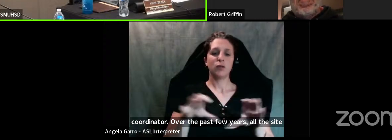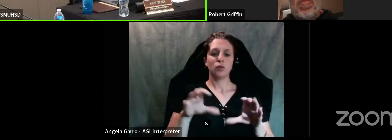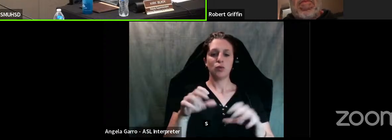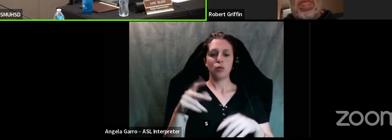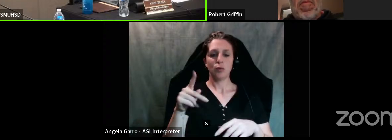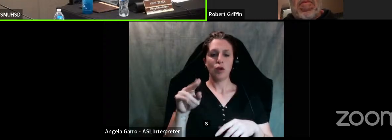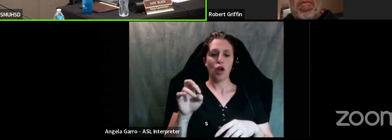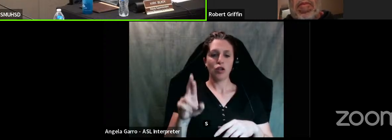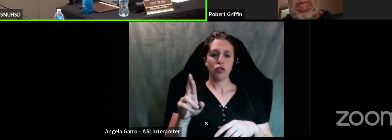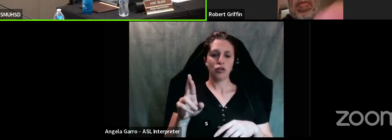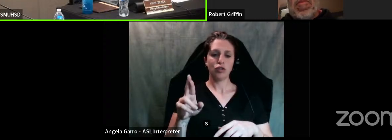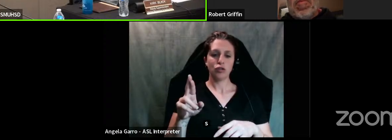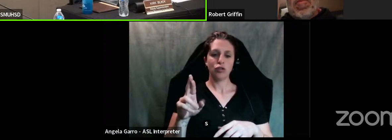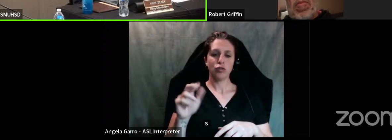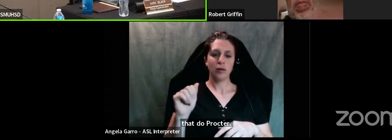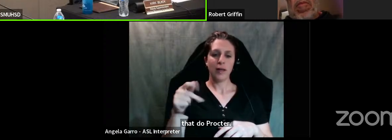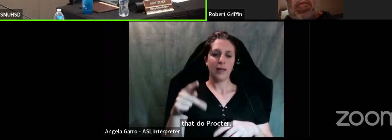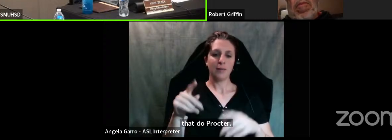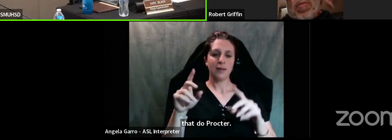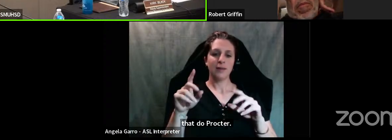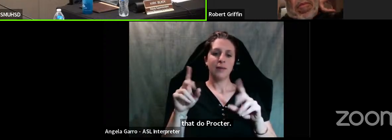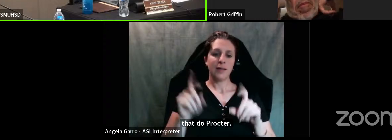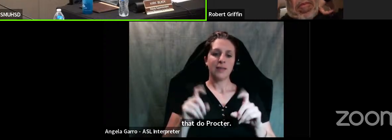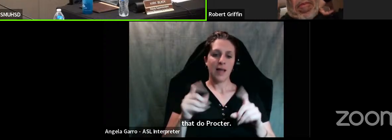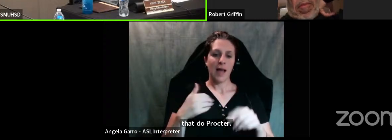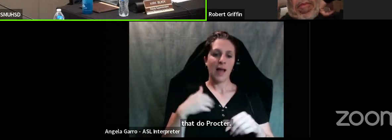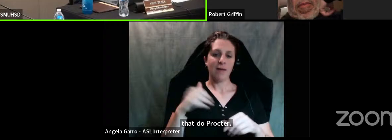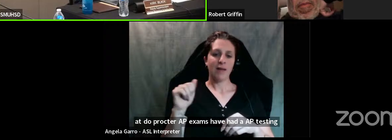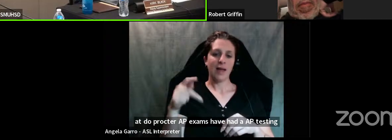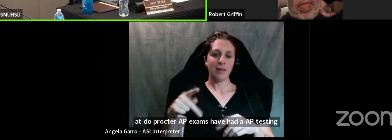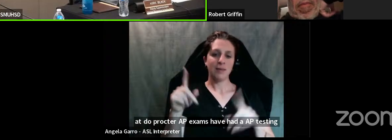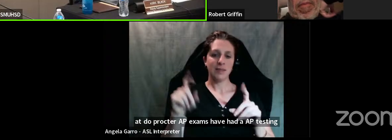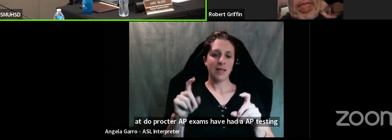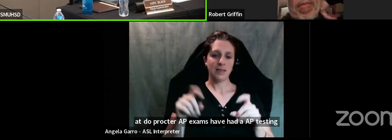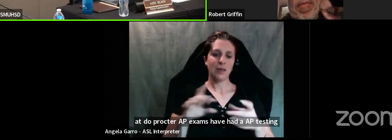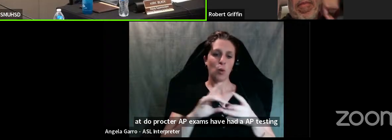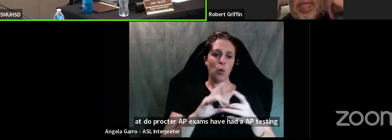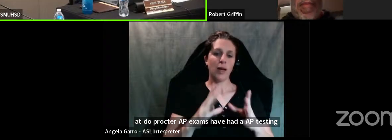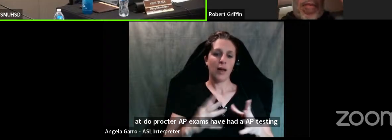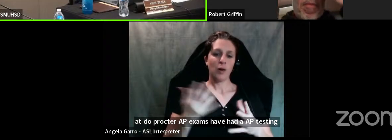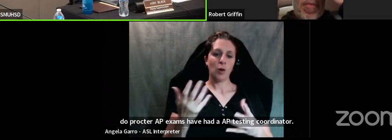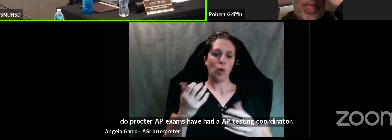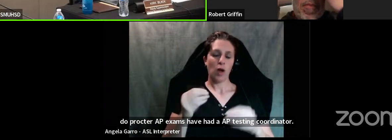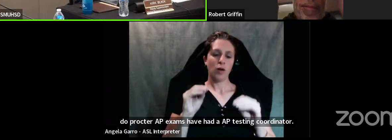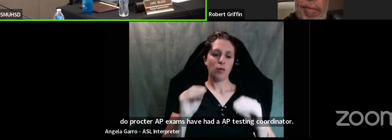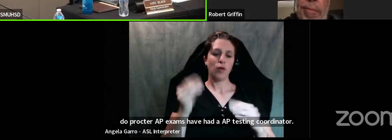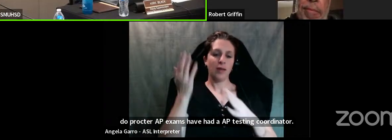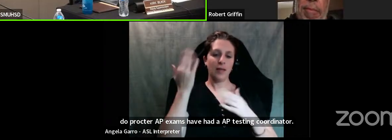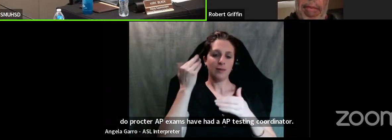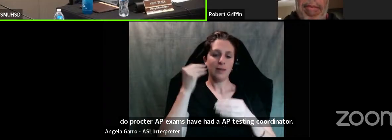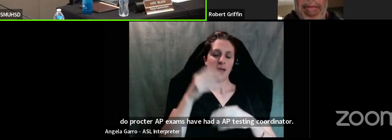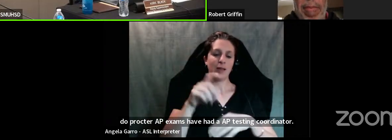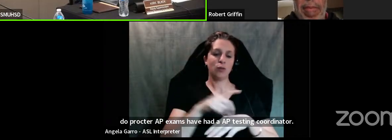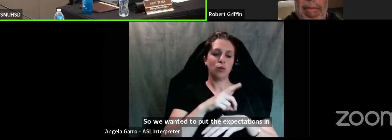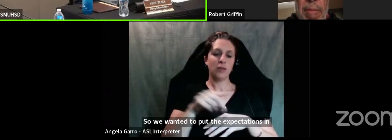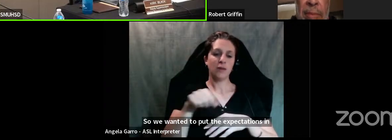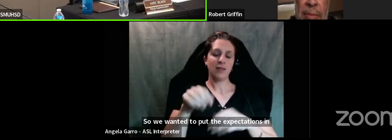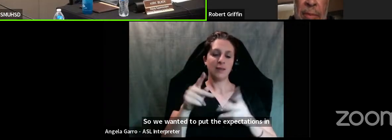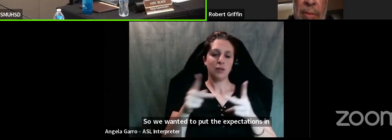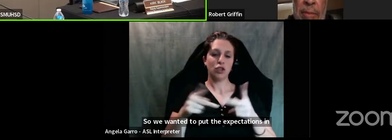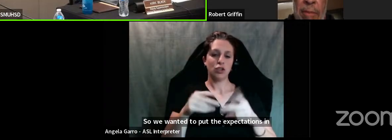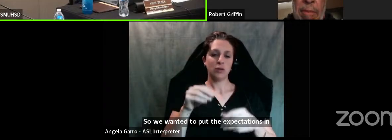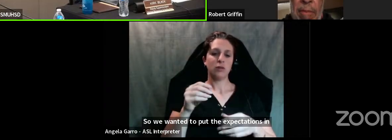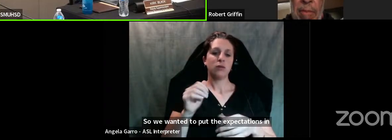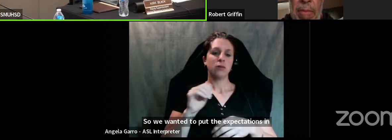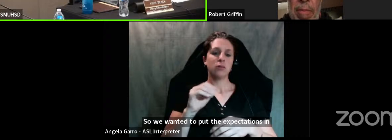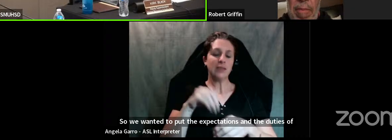exams have had a AP testing coordinator. So we wanted to put the expectations and the duties of this position into a job